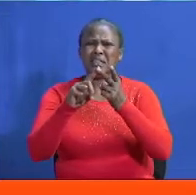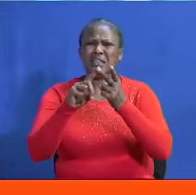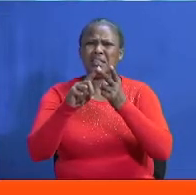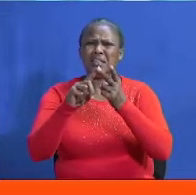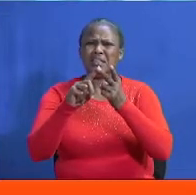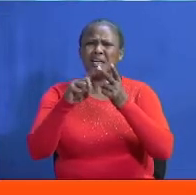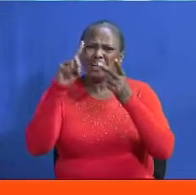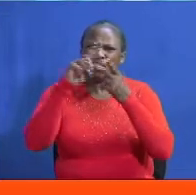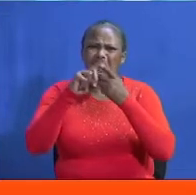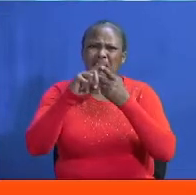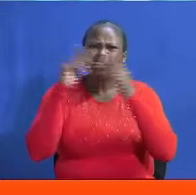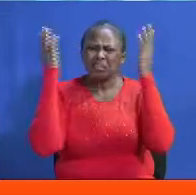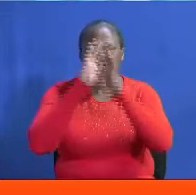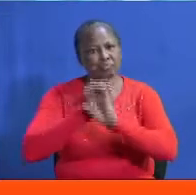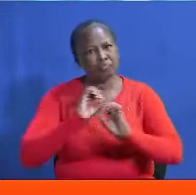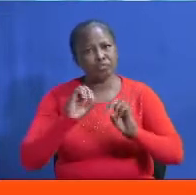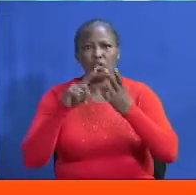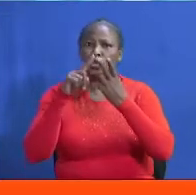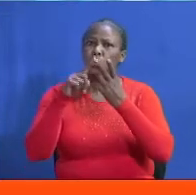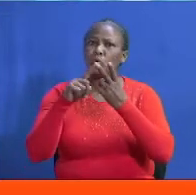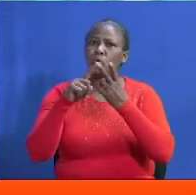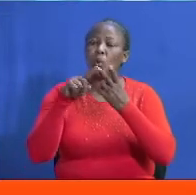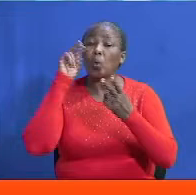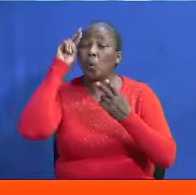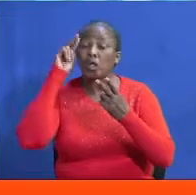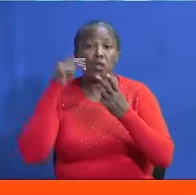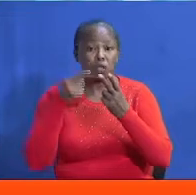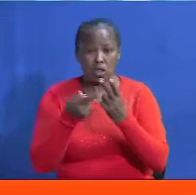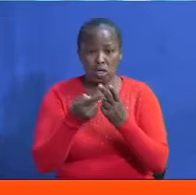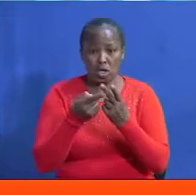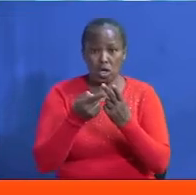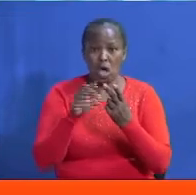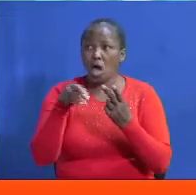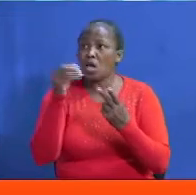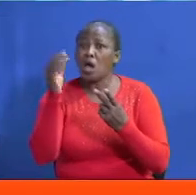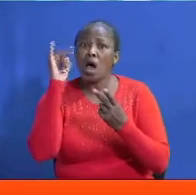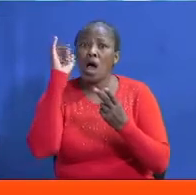the second reason is out of the IEBC took